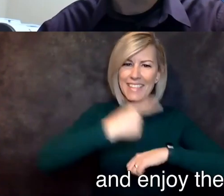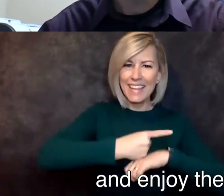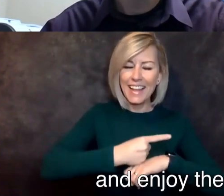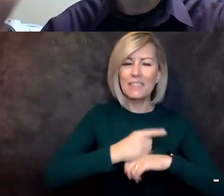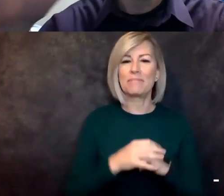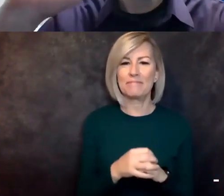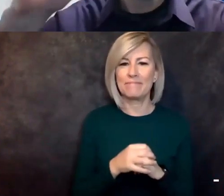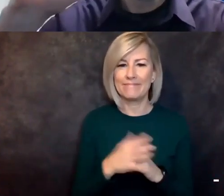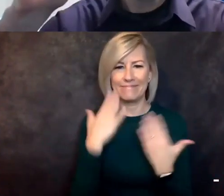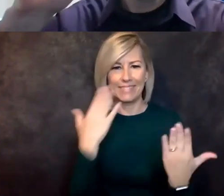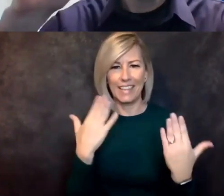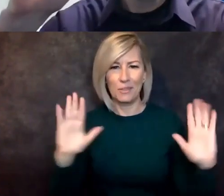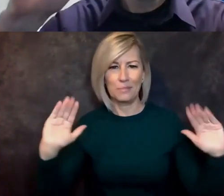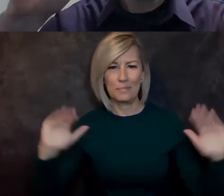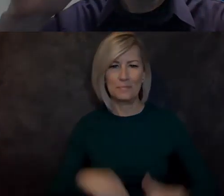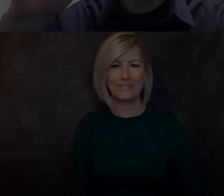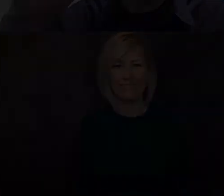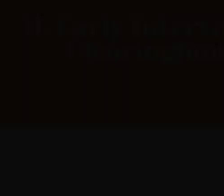Thank you.